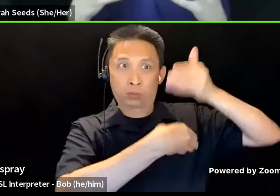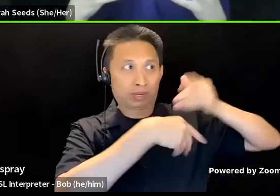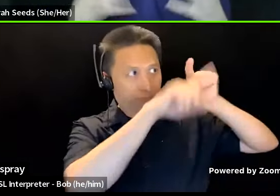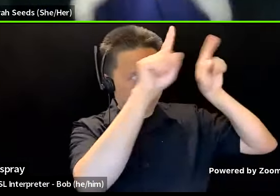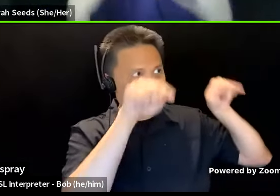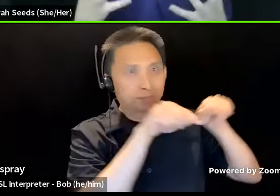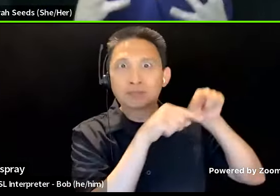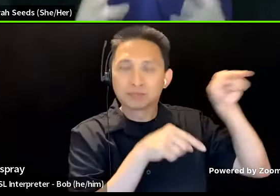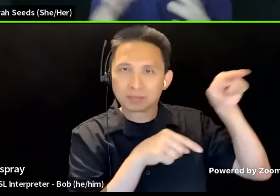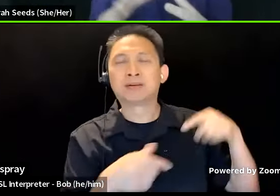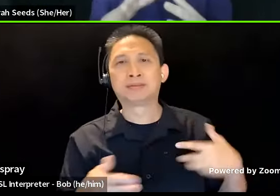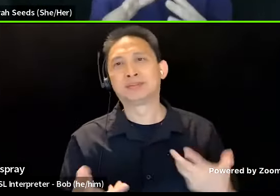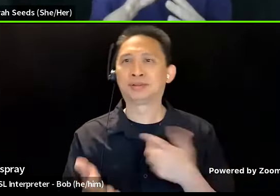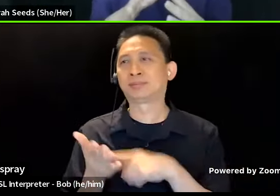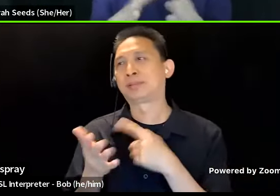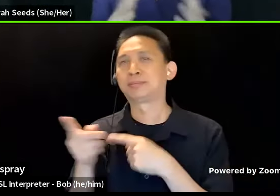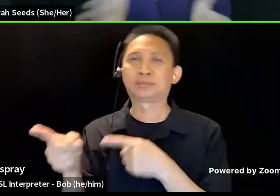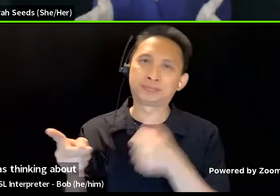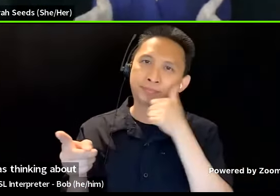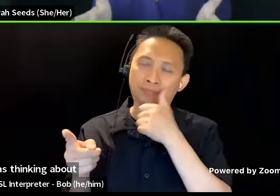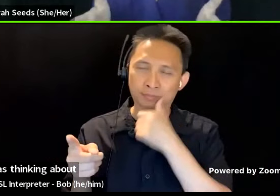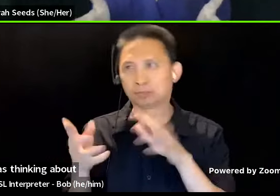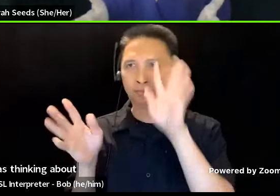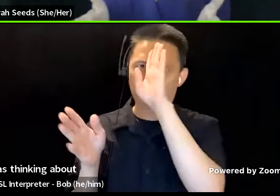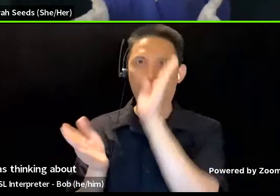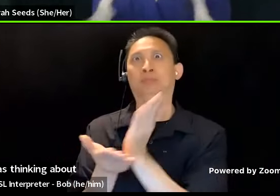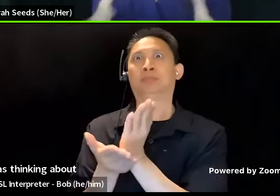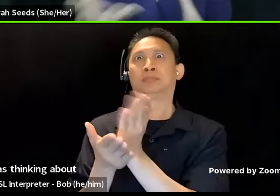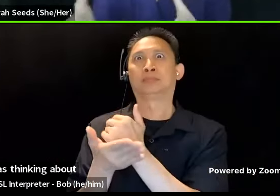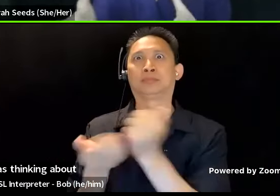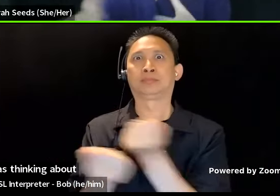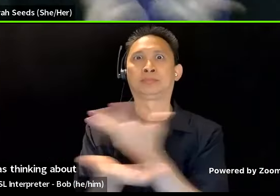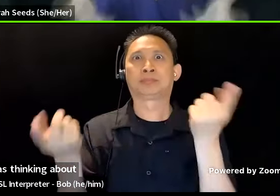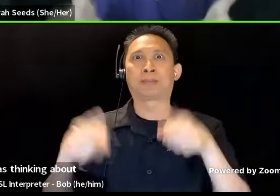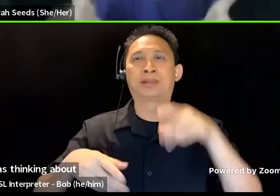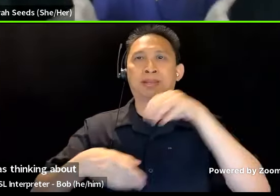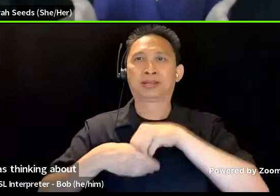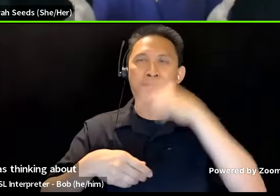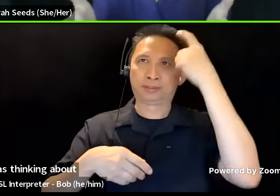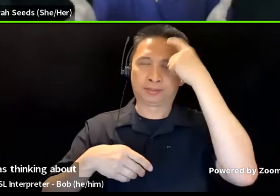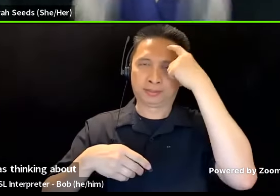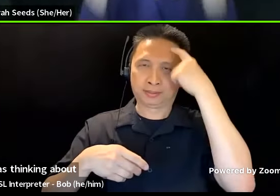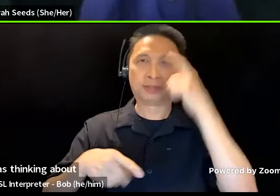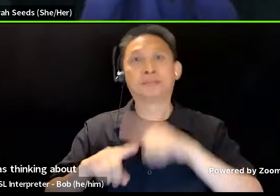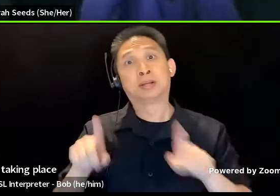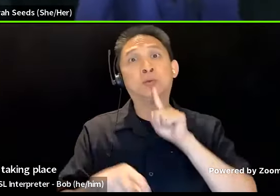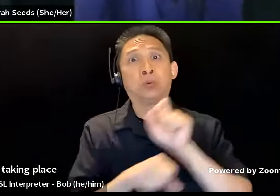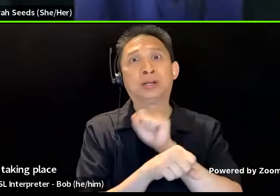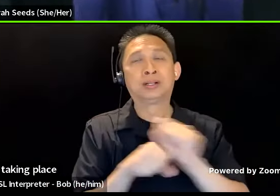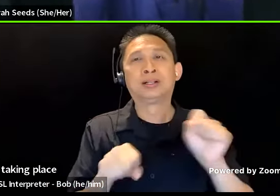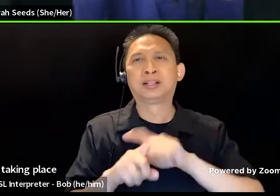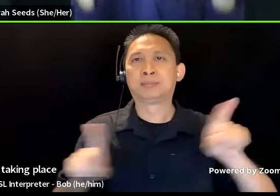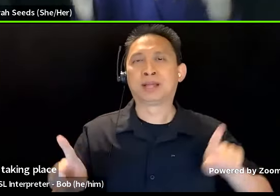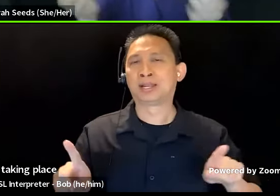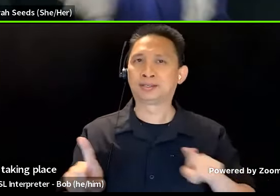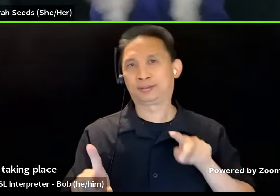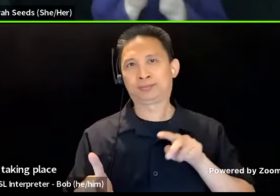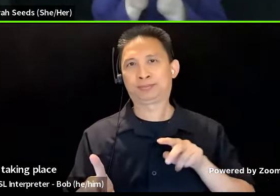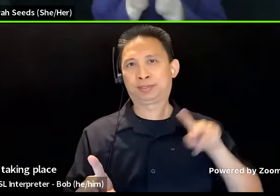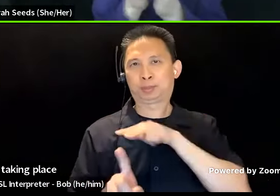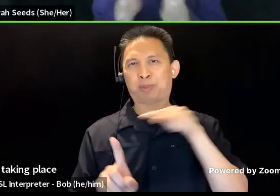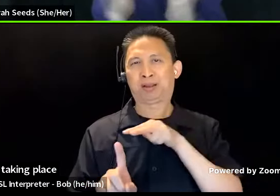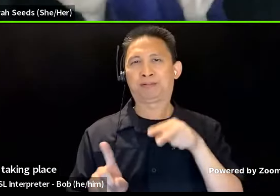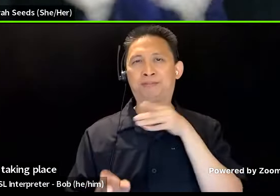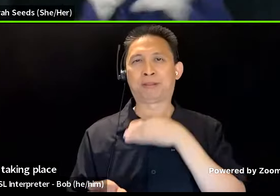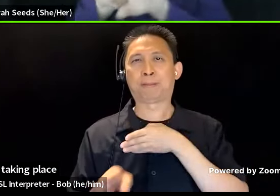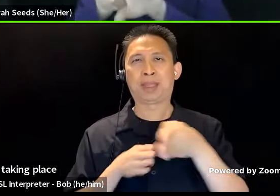like unhinged and it's kind of taking place in her mind. There's a canned audience, but it's real. It's on the train, but it's her version of the train. So we